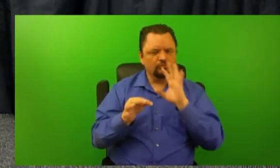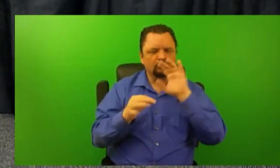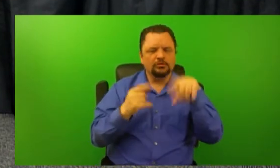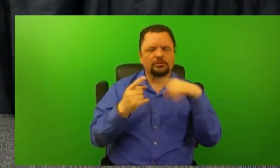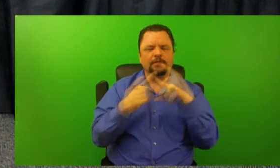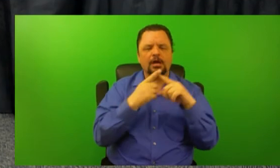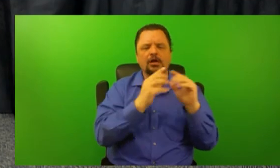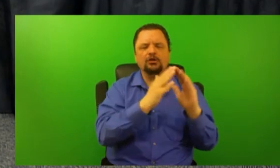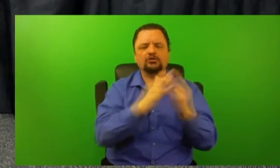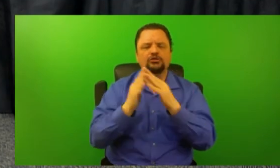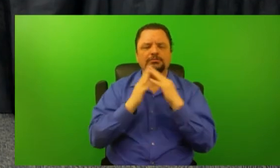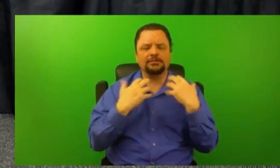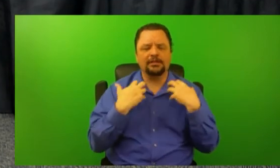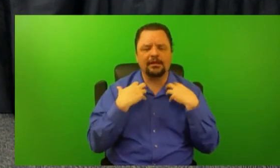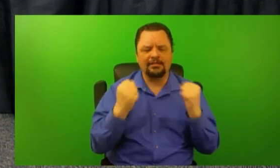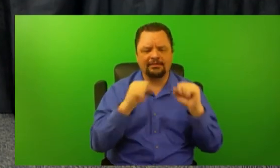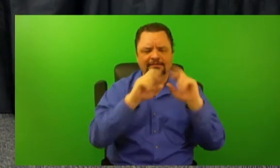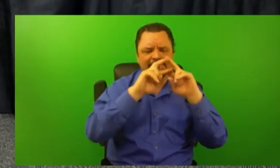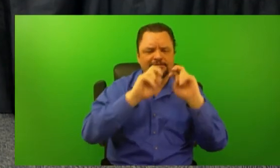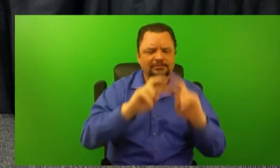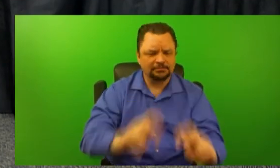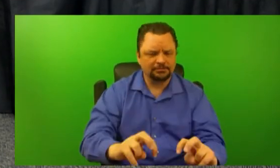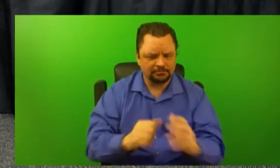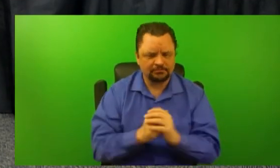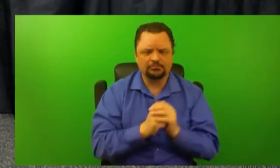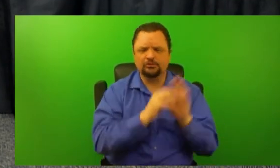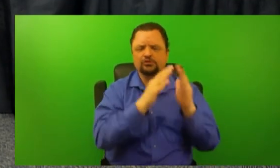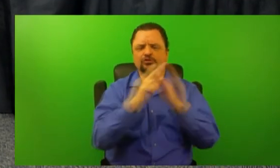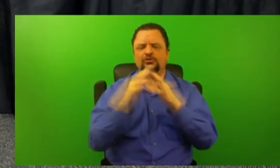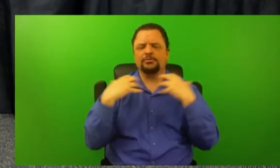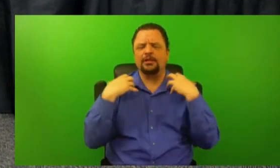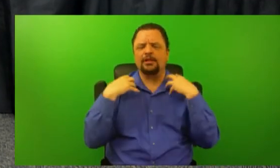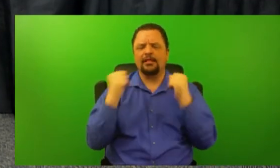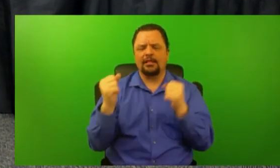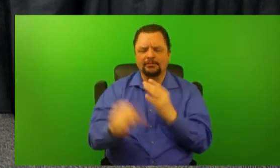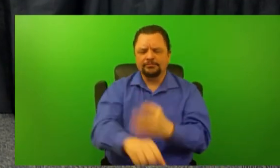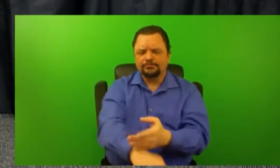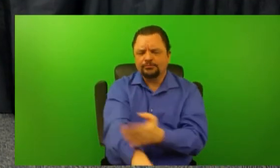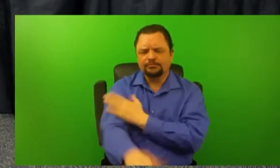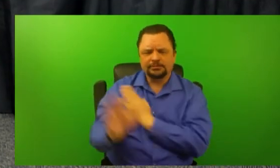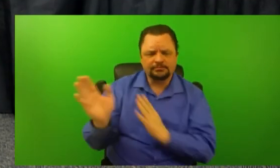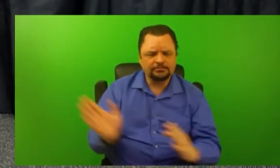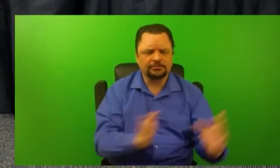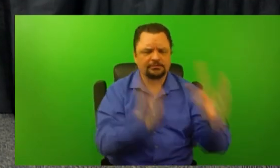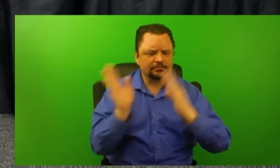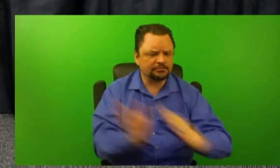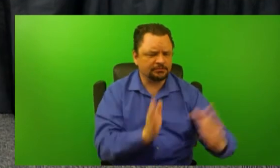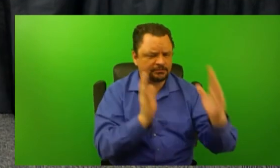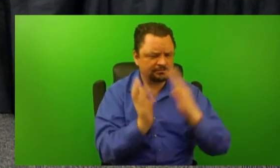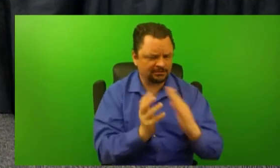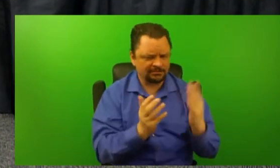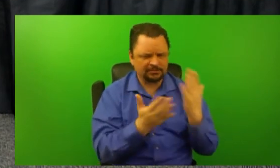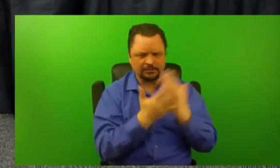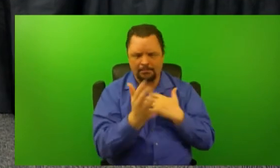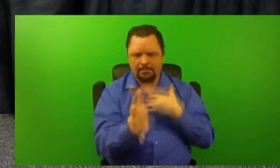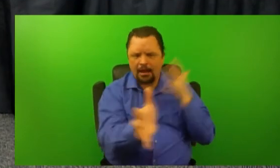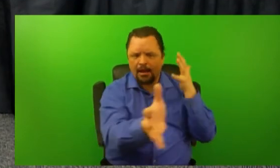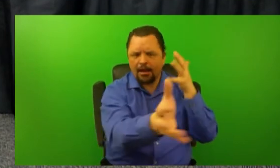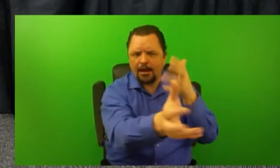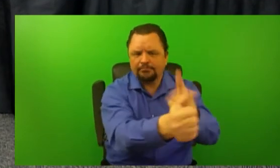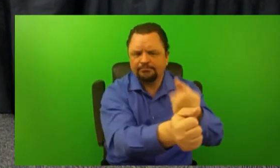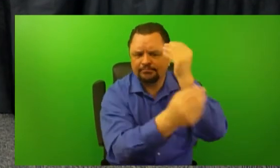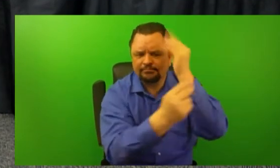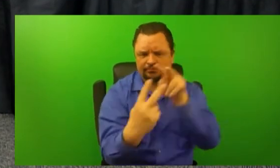health improvement plan and some updates around those. As we discussed, having the capacity now to focus on a